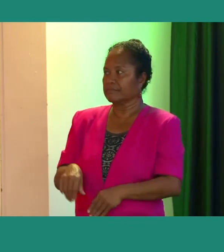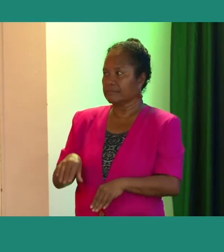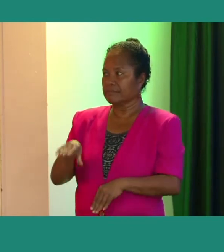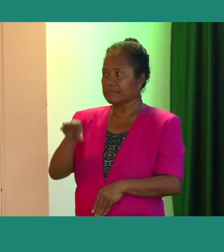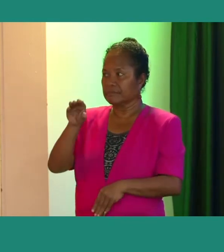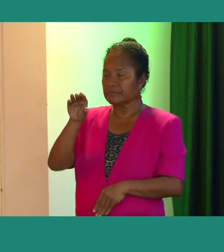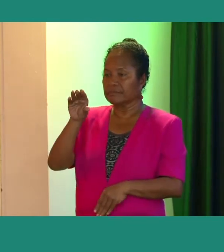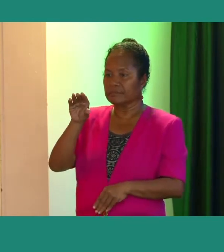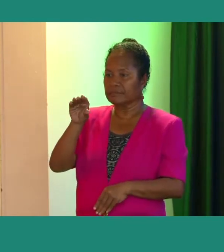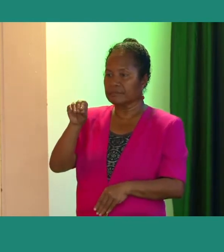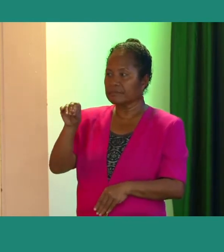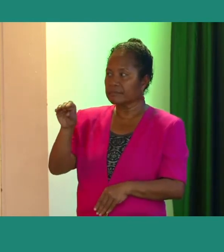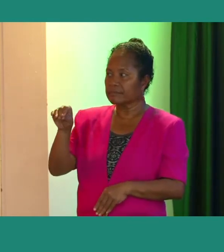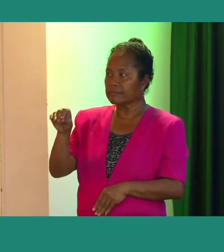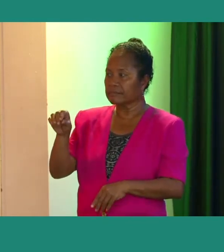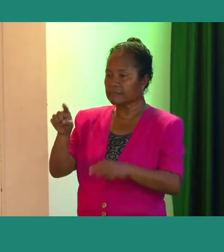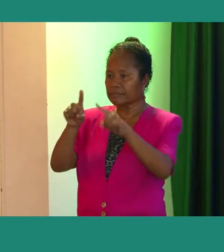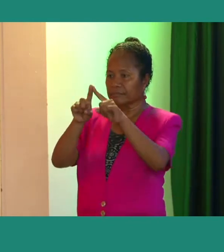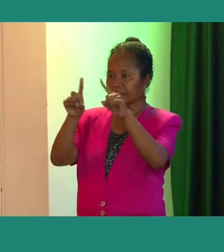viewing in.